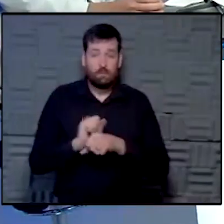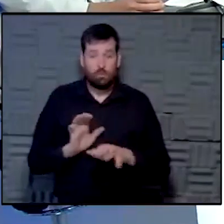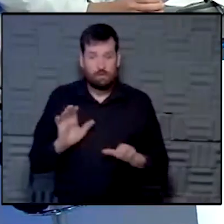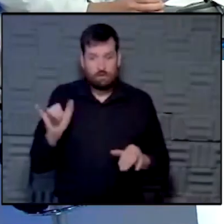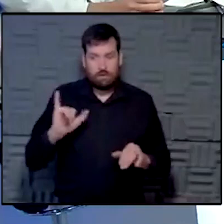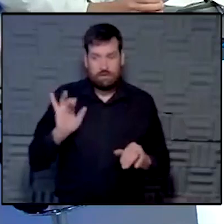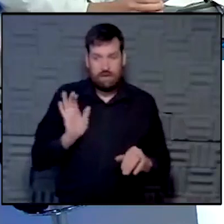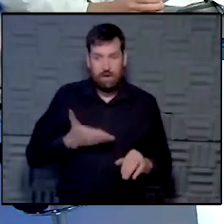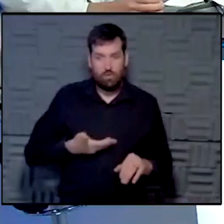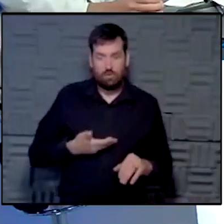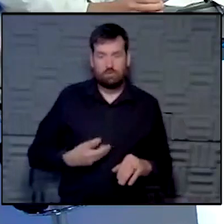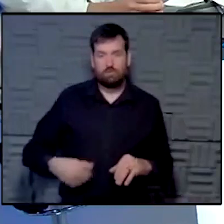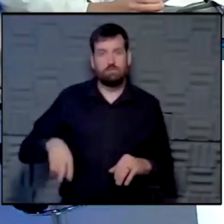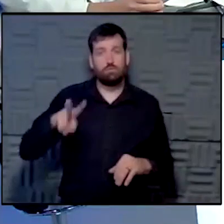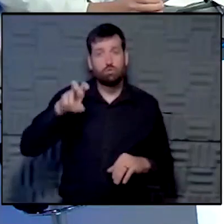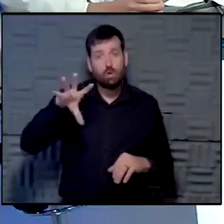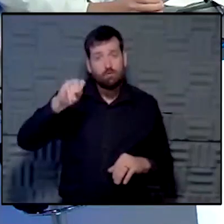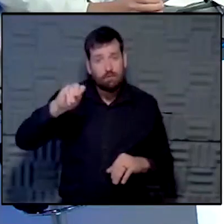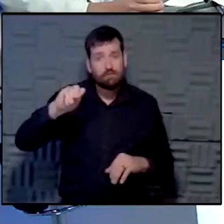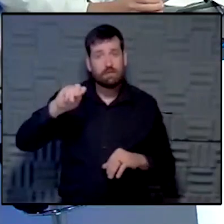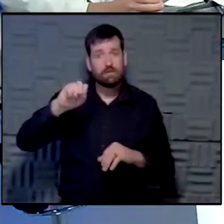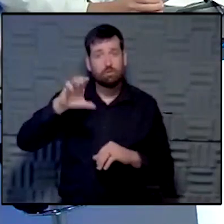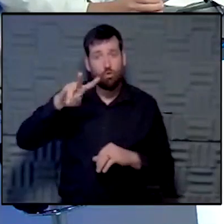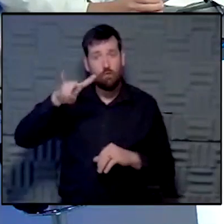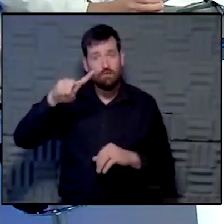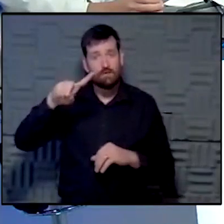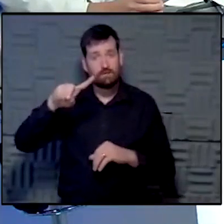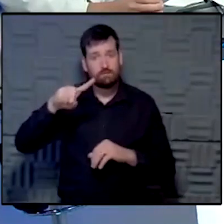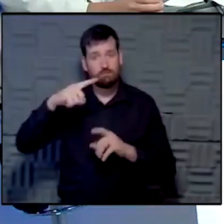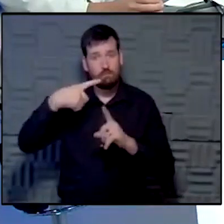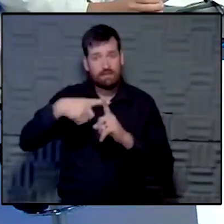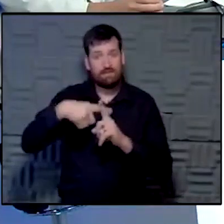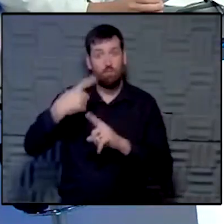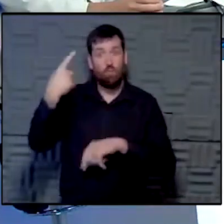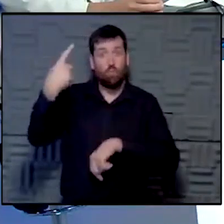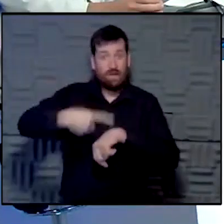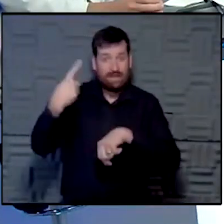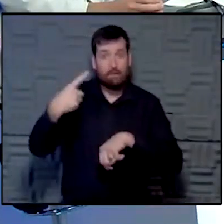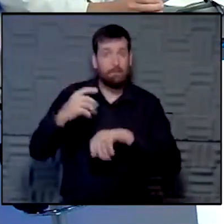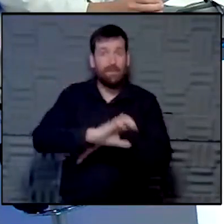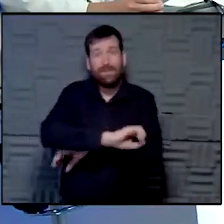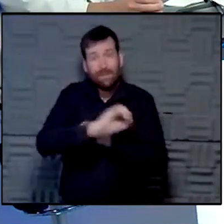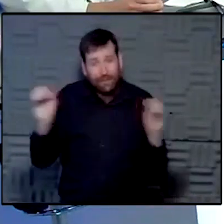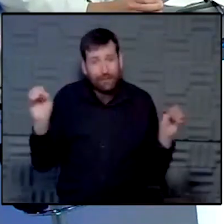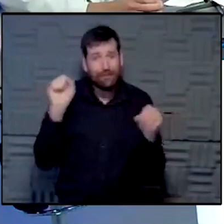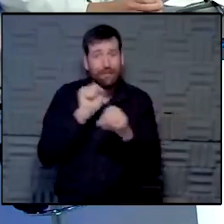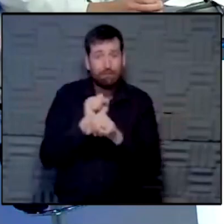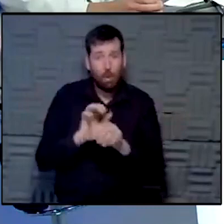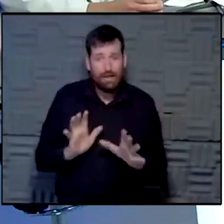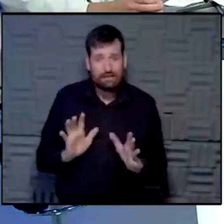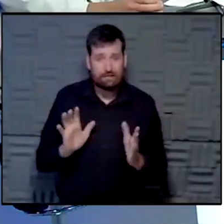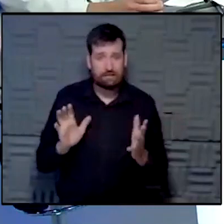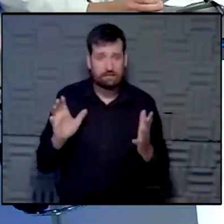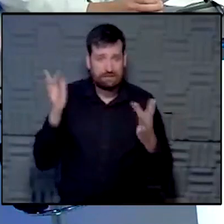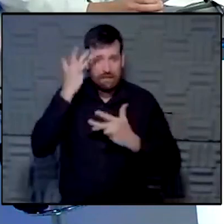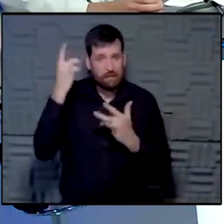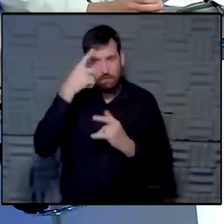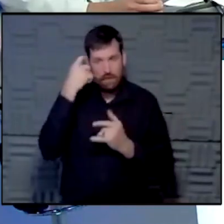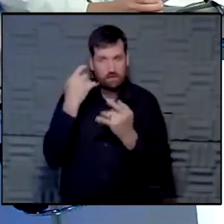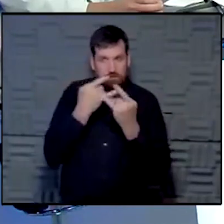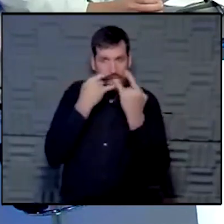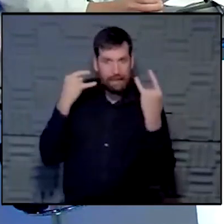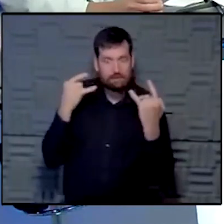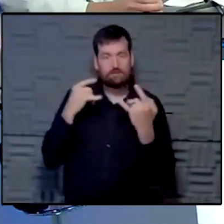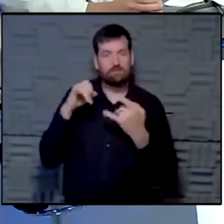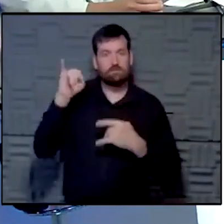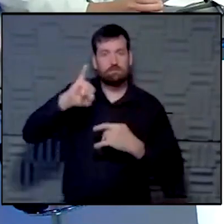like ours, which had up to 250 COVID positive patients at any one time, when those employees were not getting sick by taking care of them because of mask wearing and